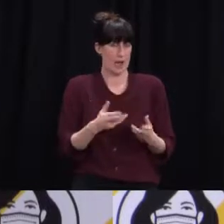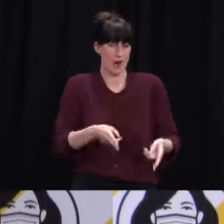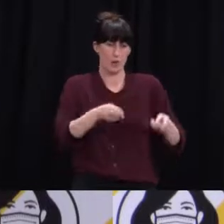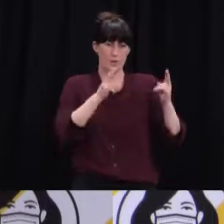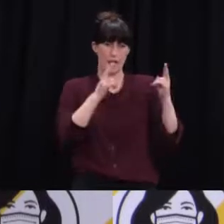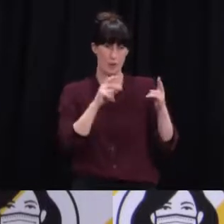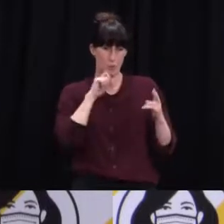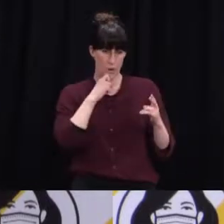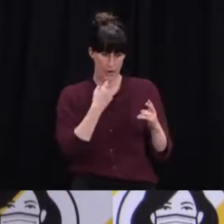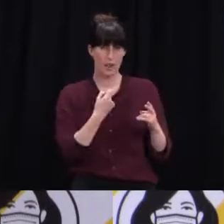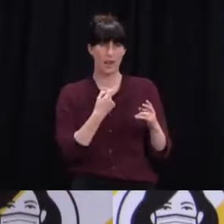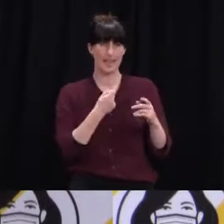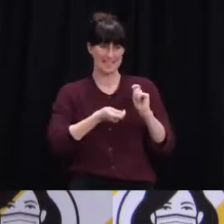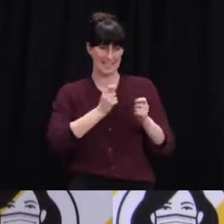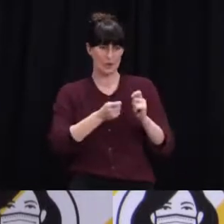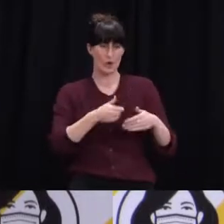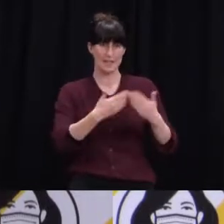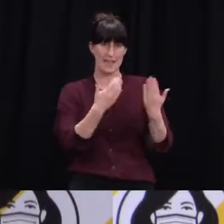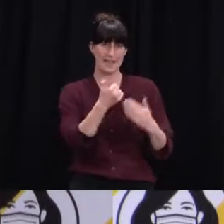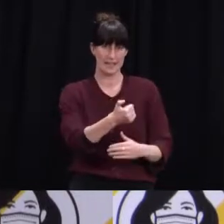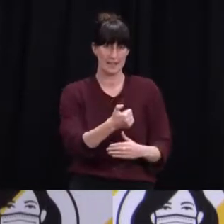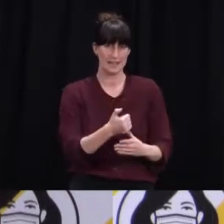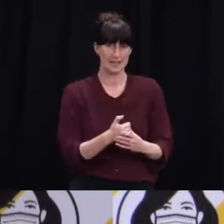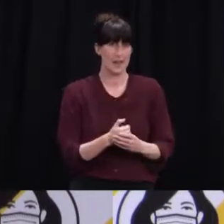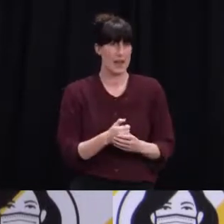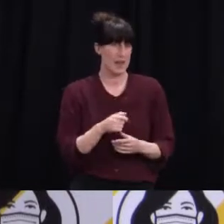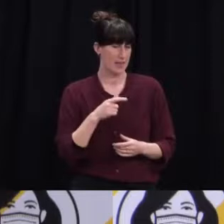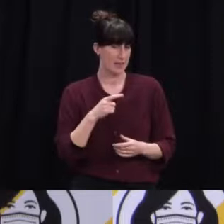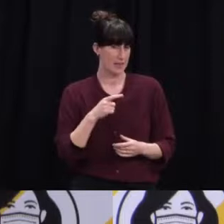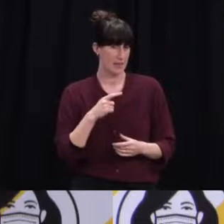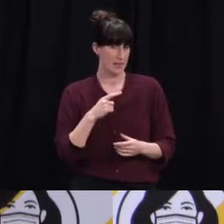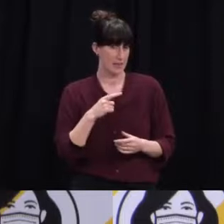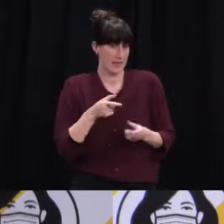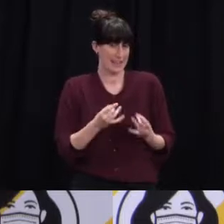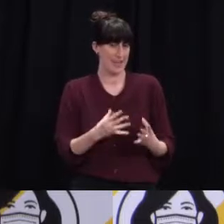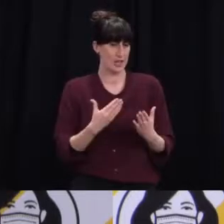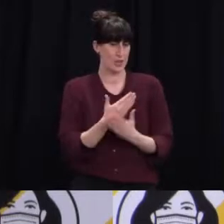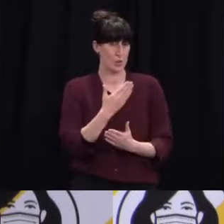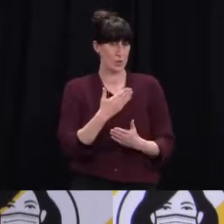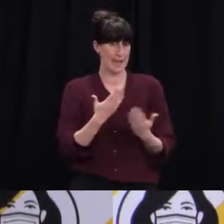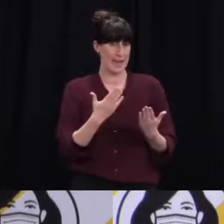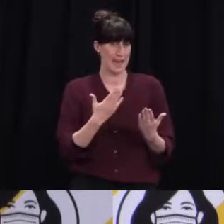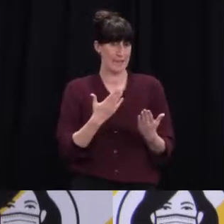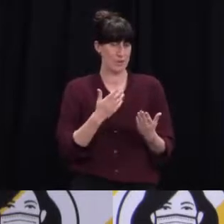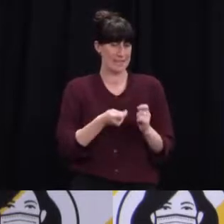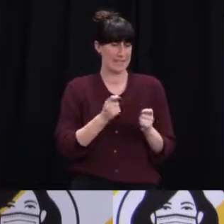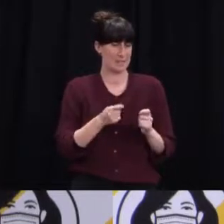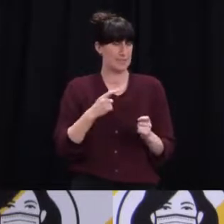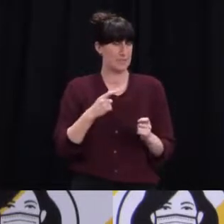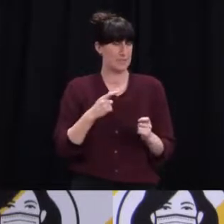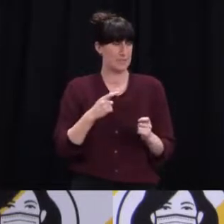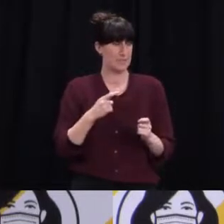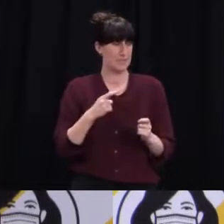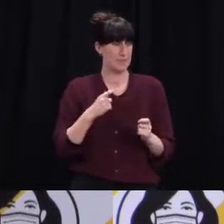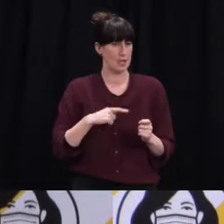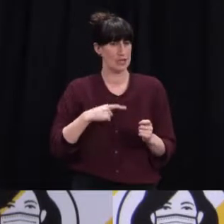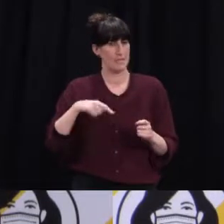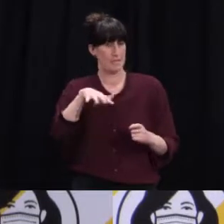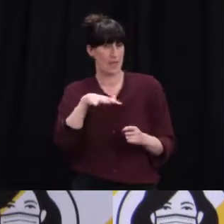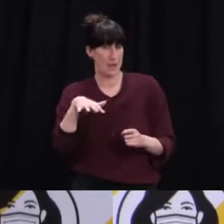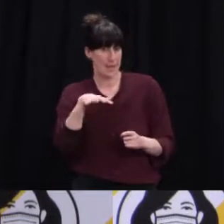the day 6 testing, has that been triggered by the fact that this particular family has been able to use the